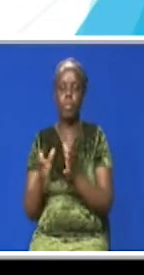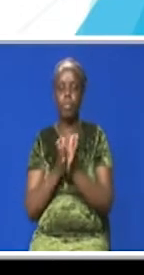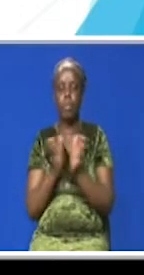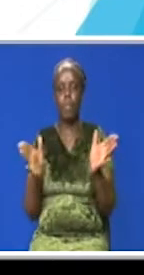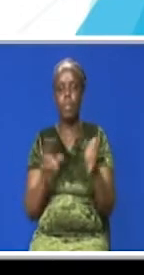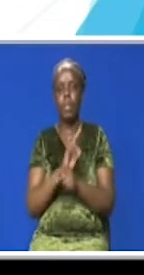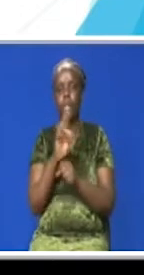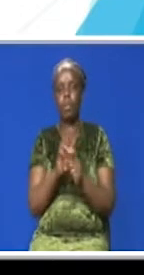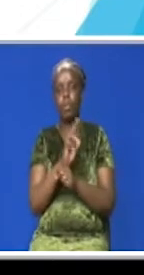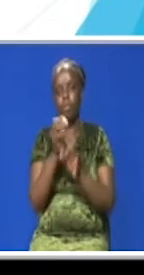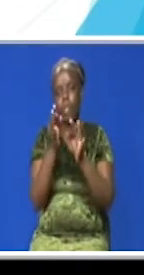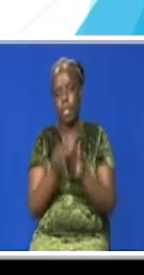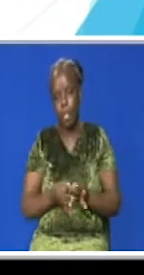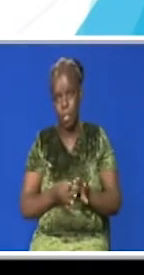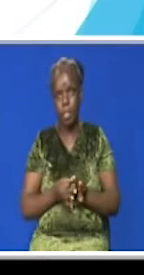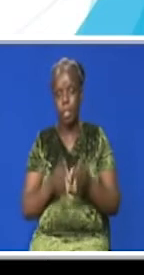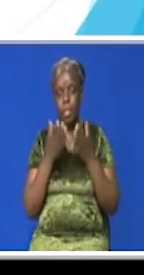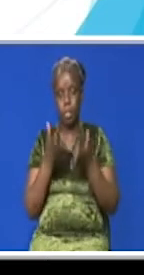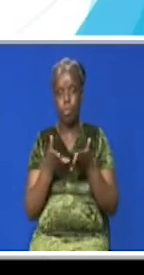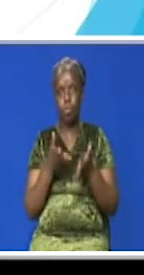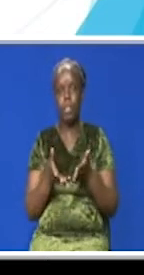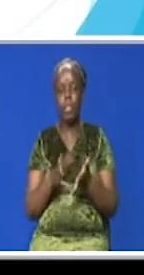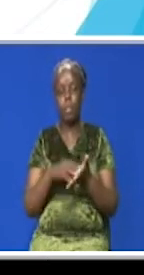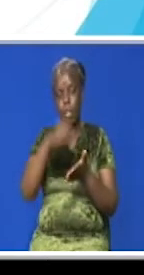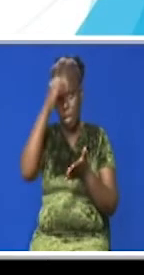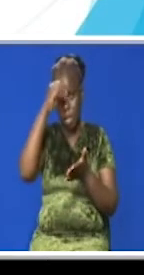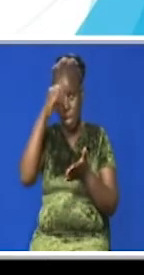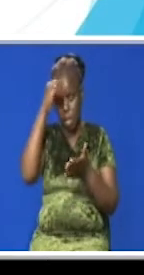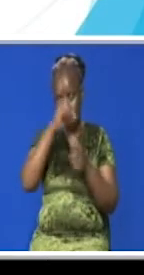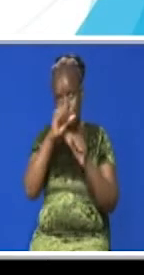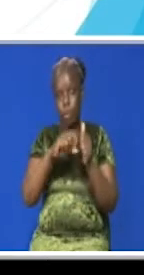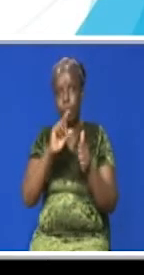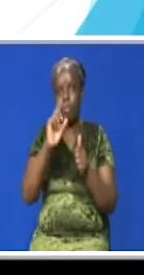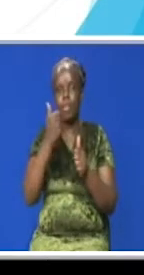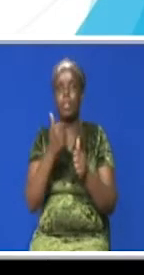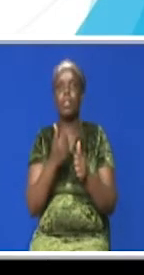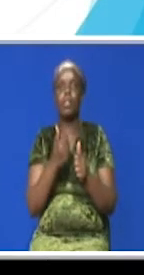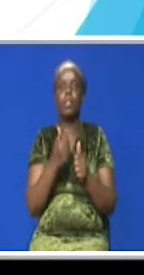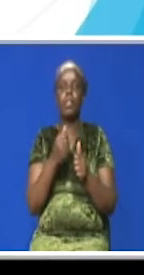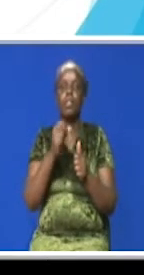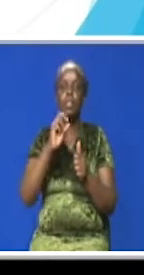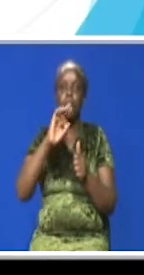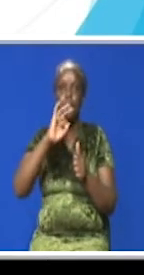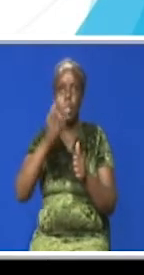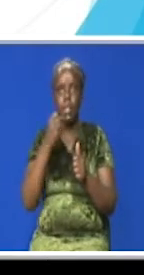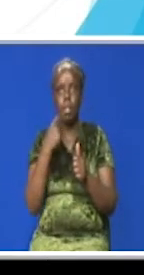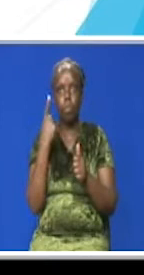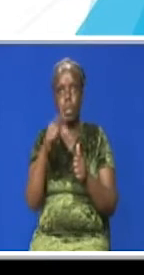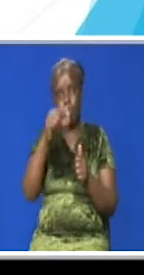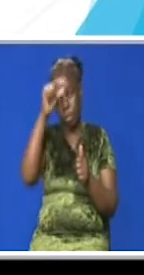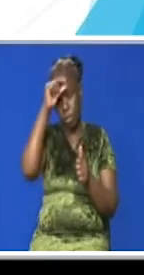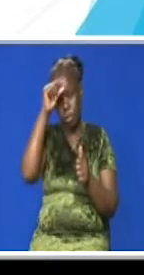finance. And today we are looking at the third one, which is